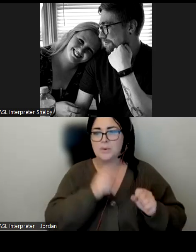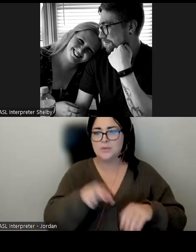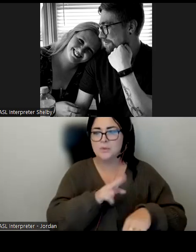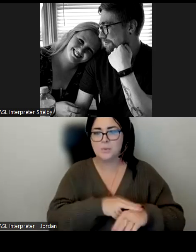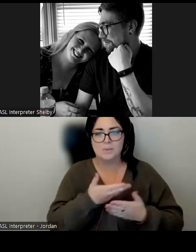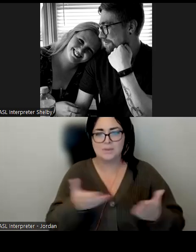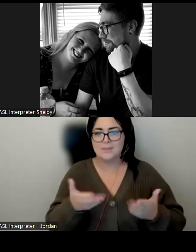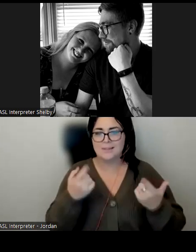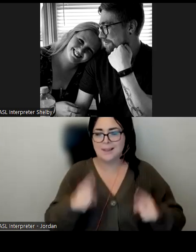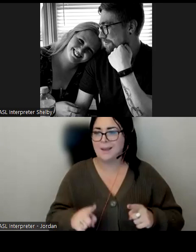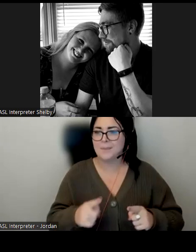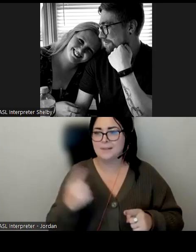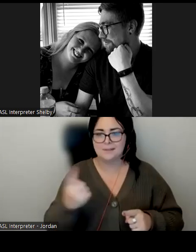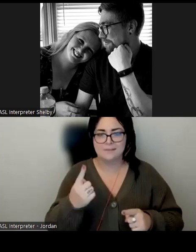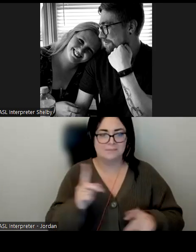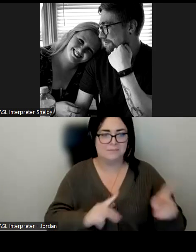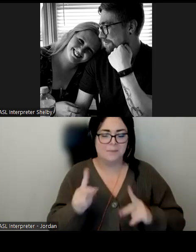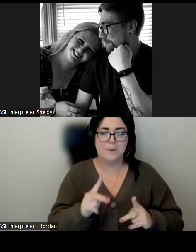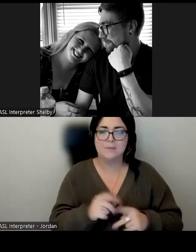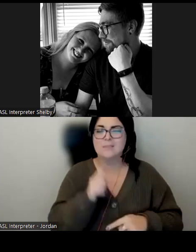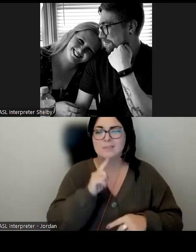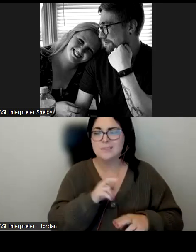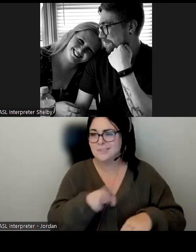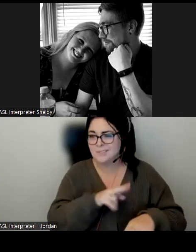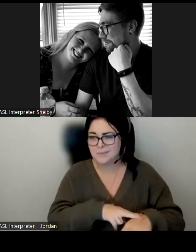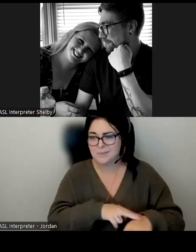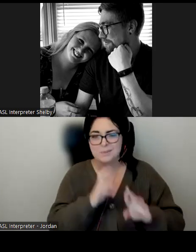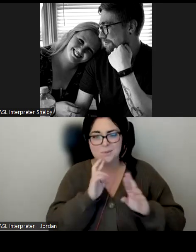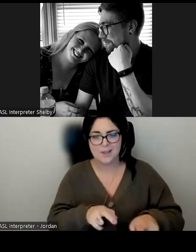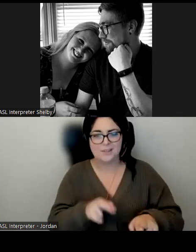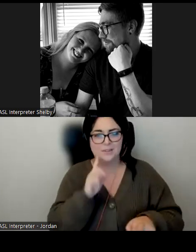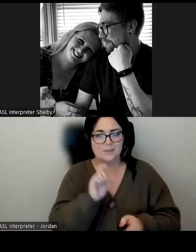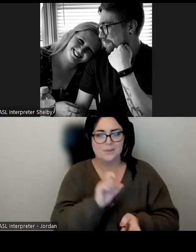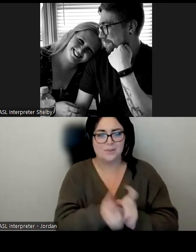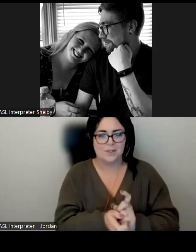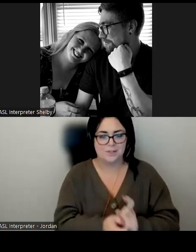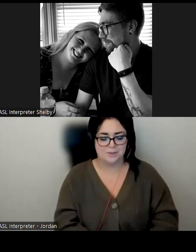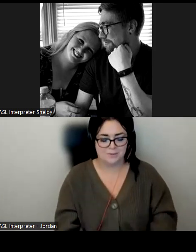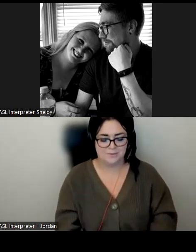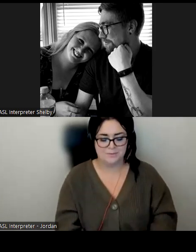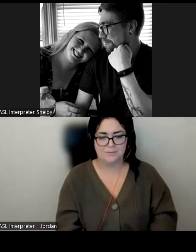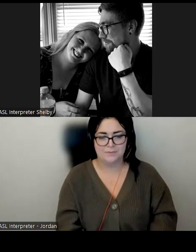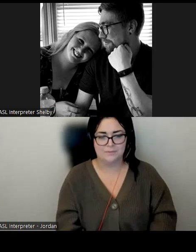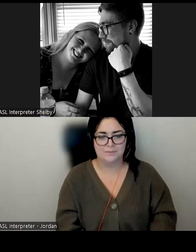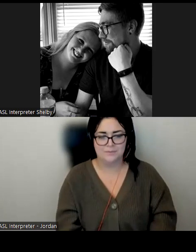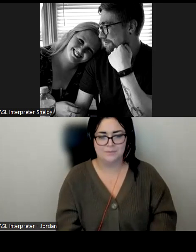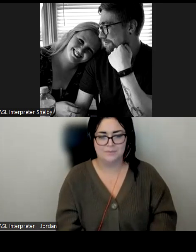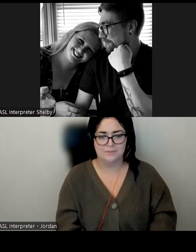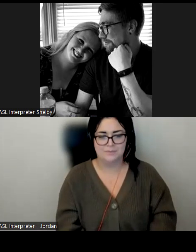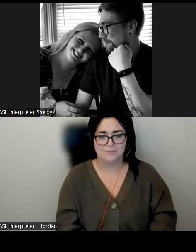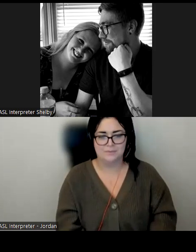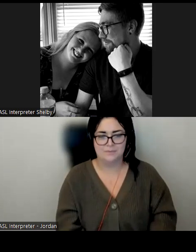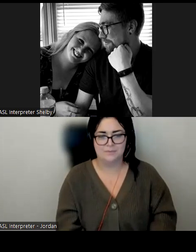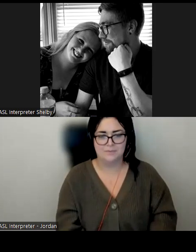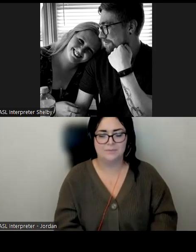Grief is a normal reaction to change. Grief is a continuing development involving many changes.